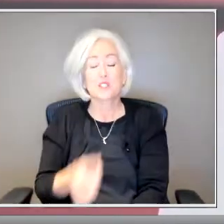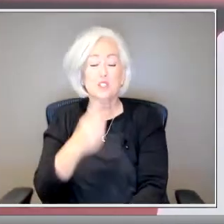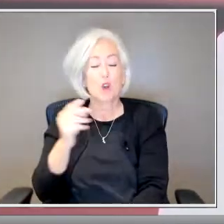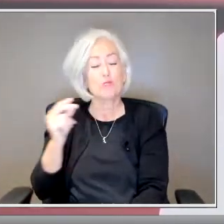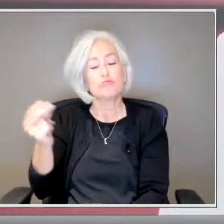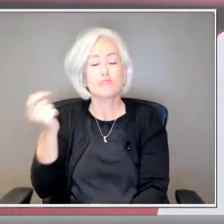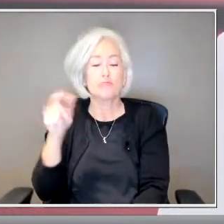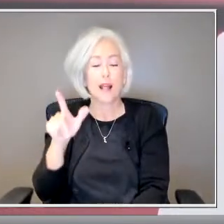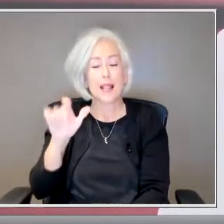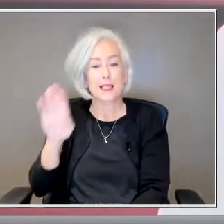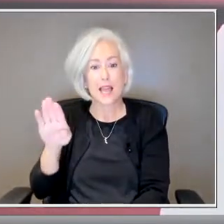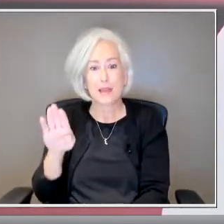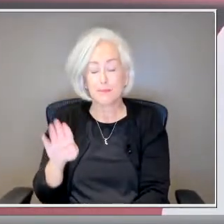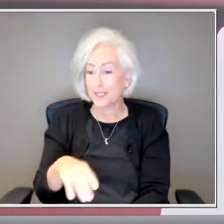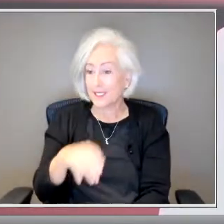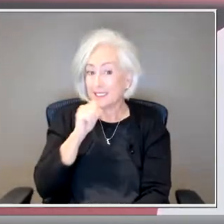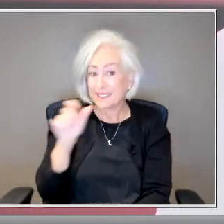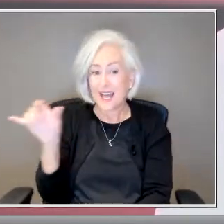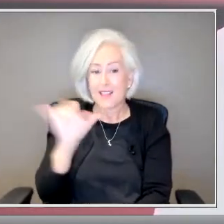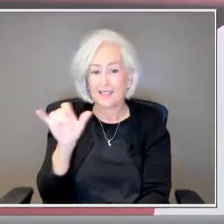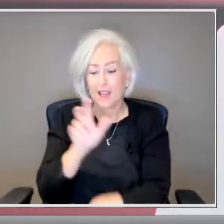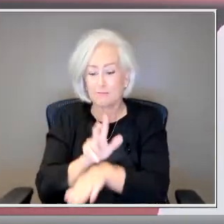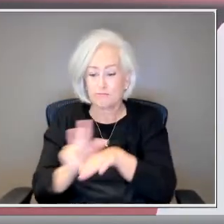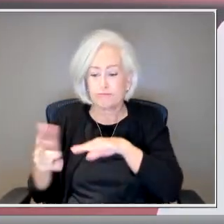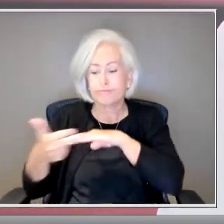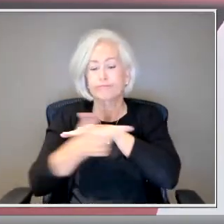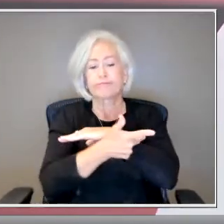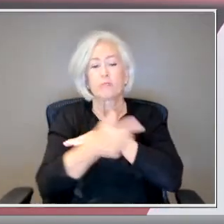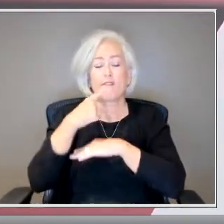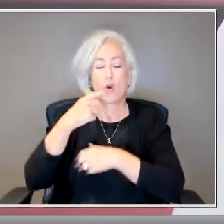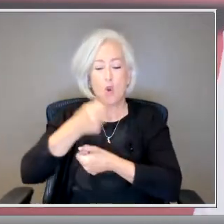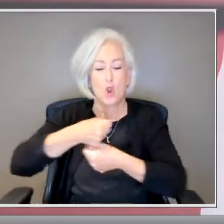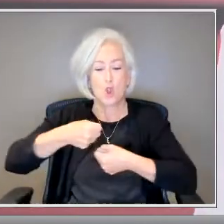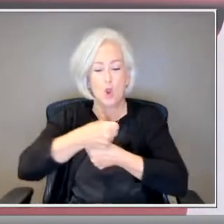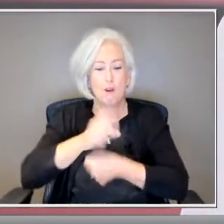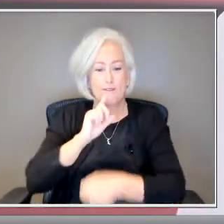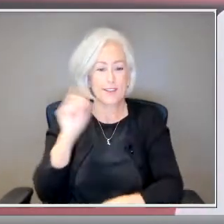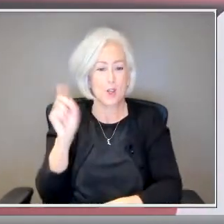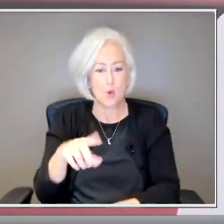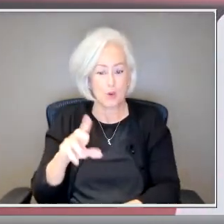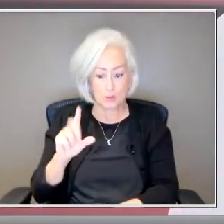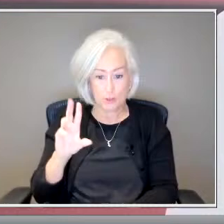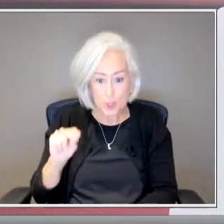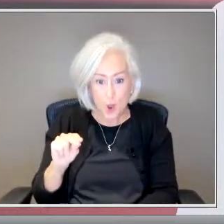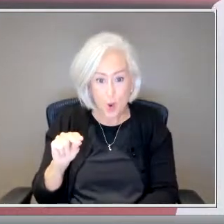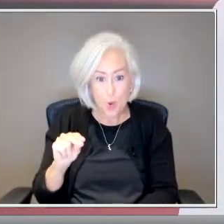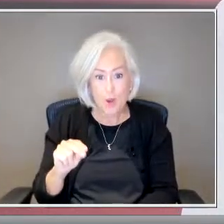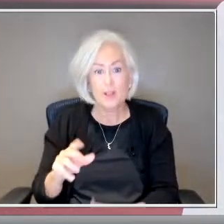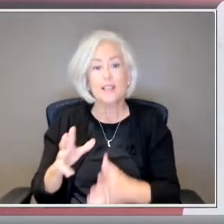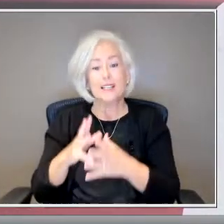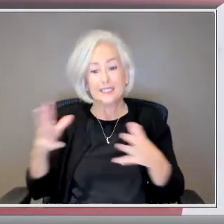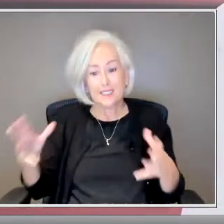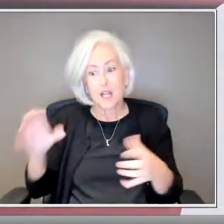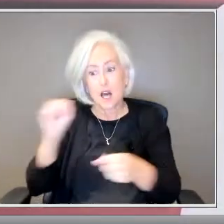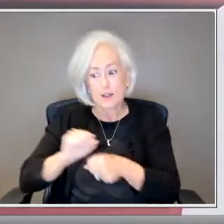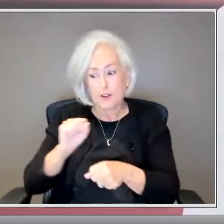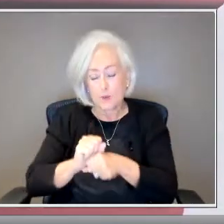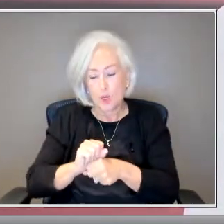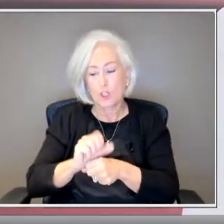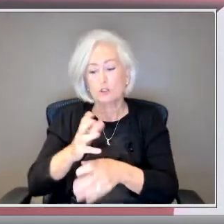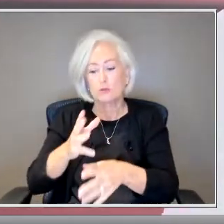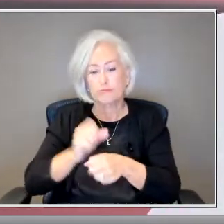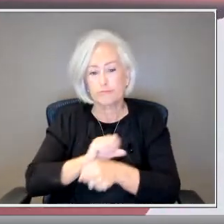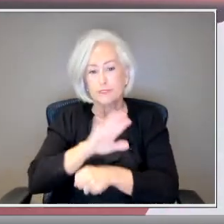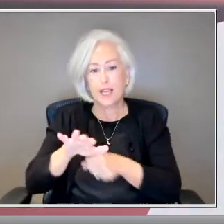doing a drive-through to get coffee. You know, the whole burden of just getting blood, and you know, if you've got a port in and bad